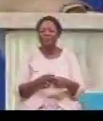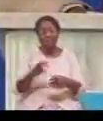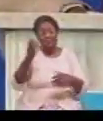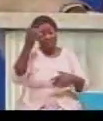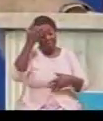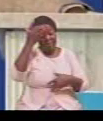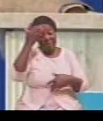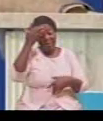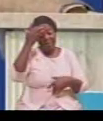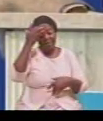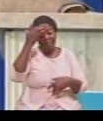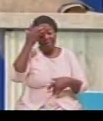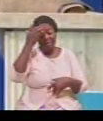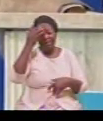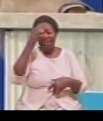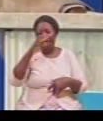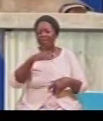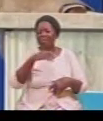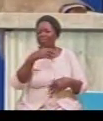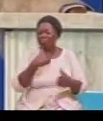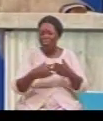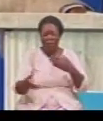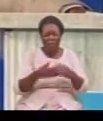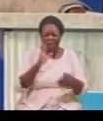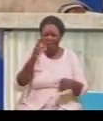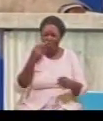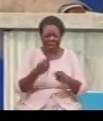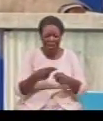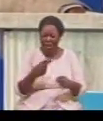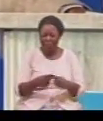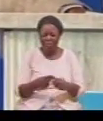Sickness, whatever the name,